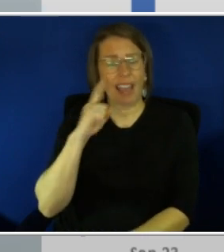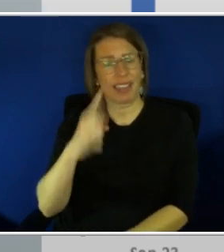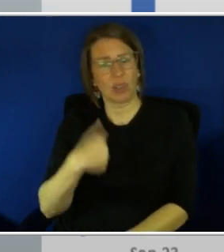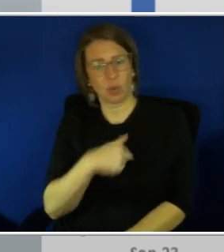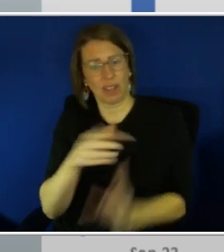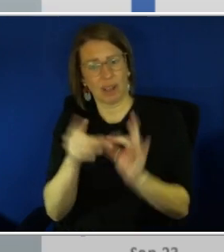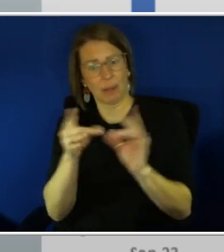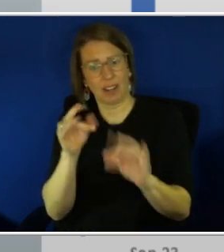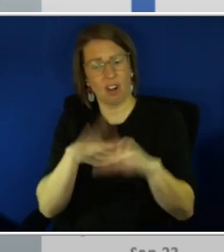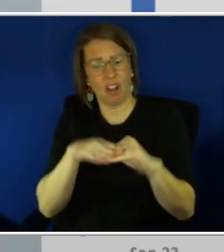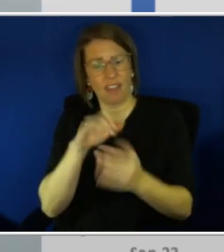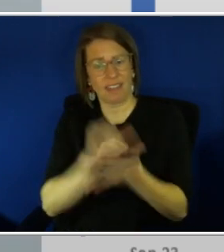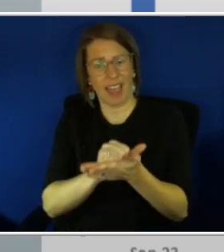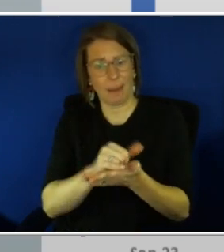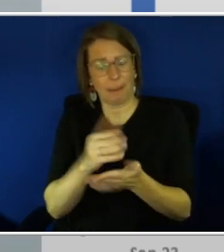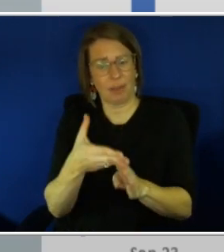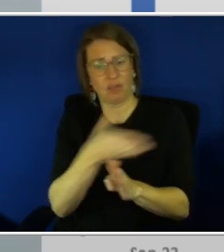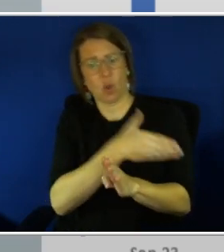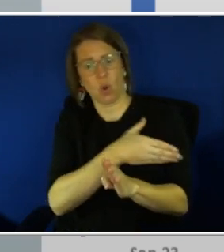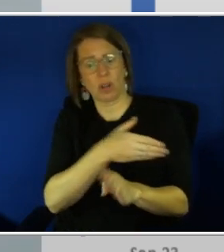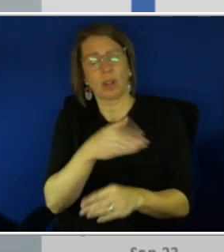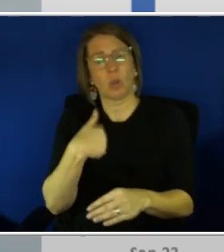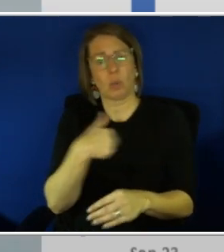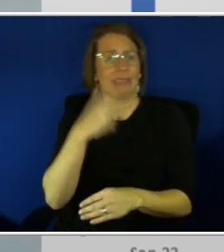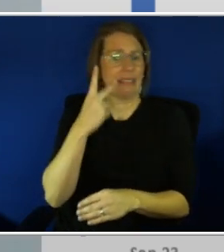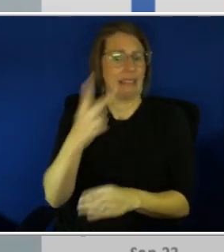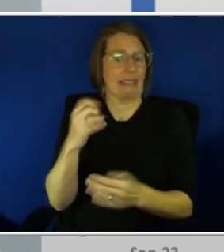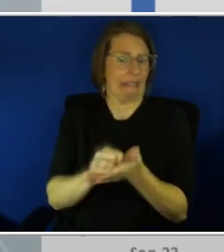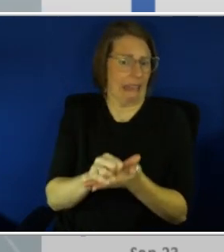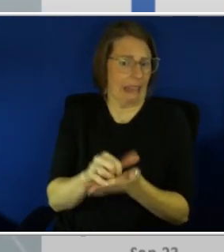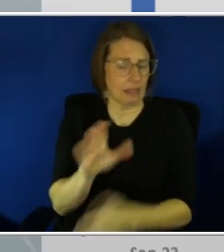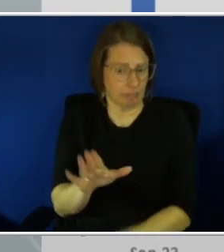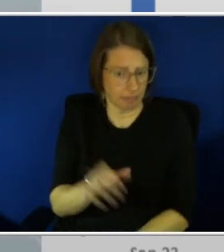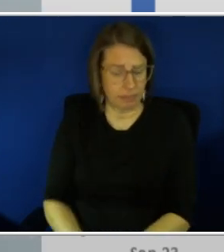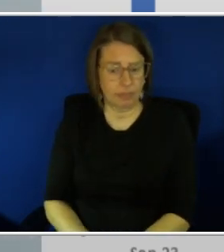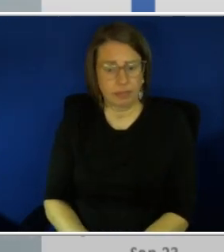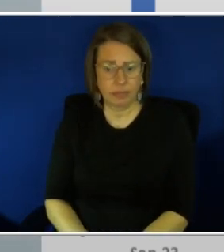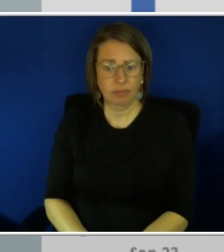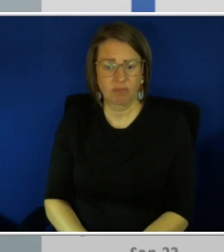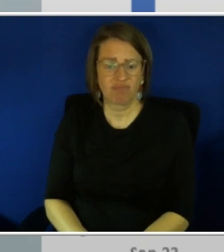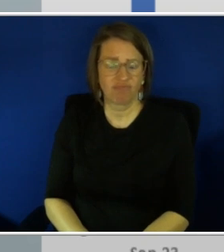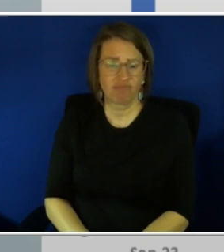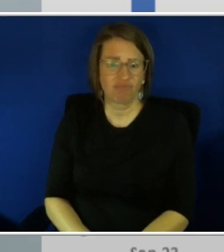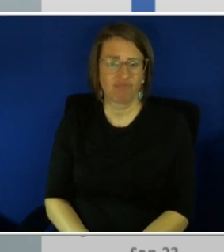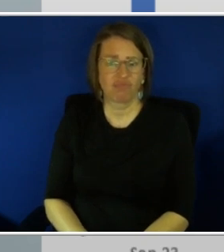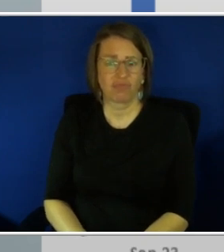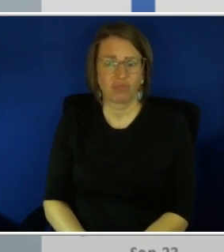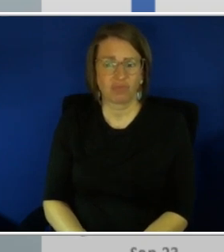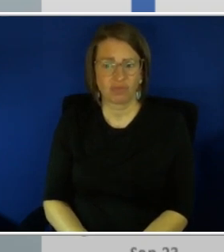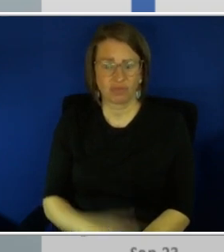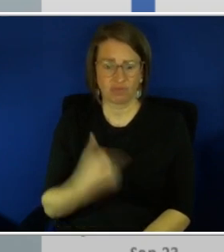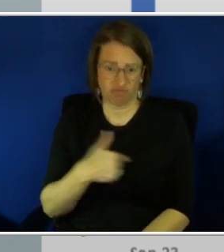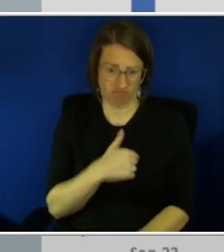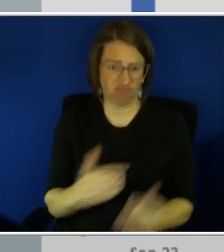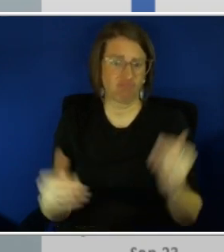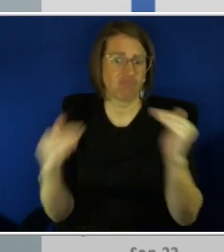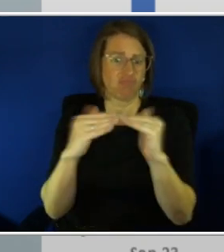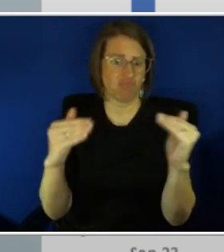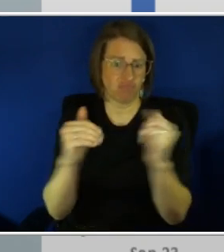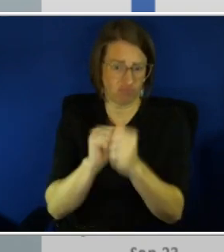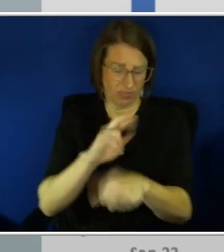before, and so we're seeing that. So it just goes to show that kind of we were on par with what the rest of the nation was